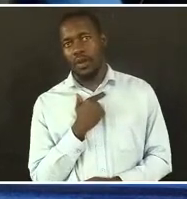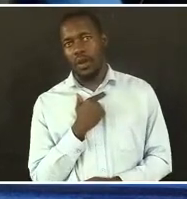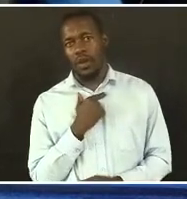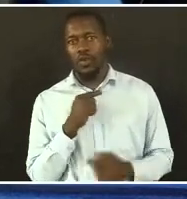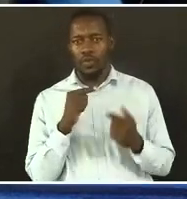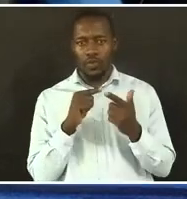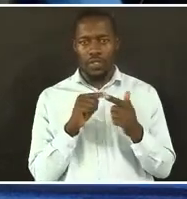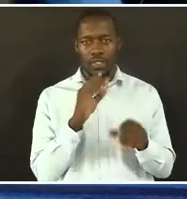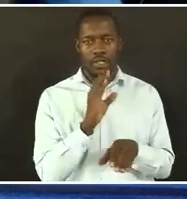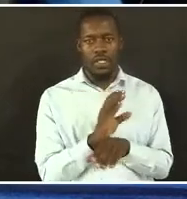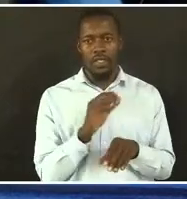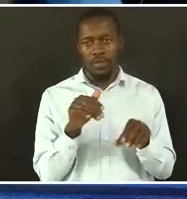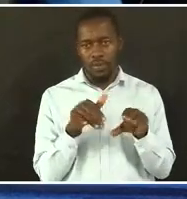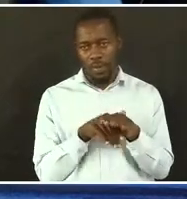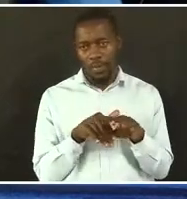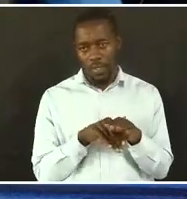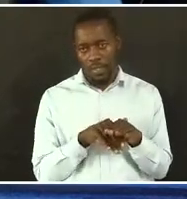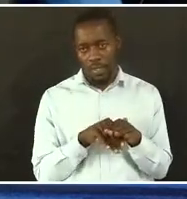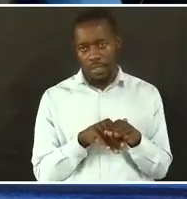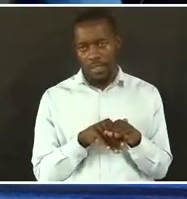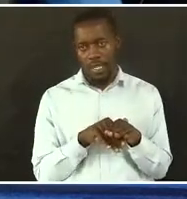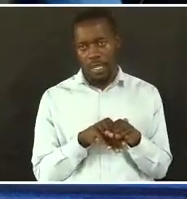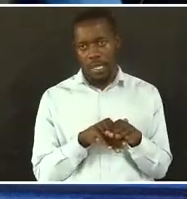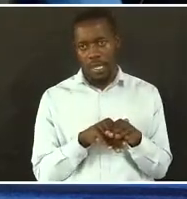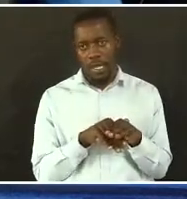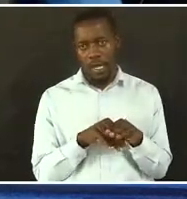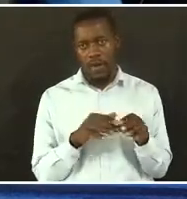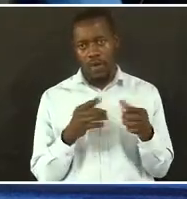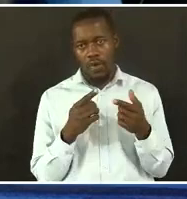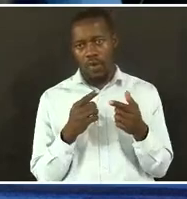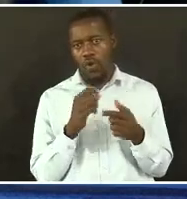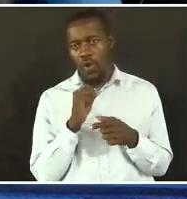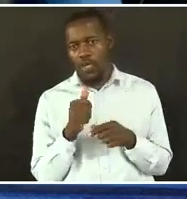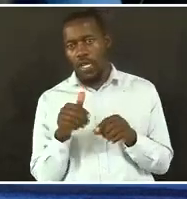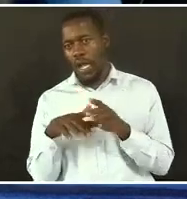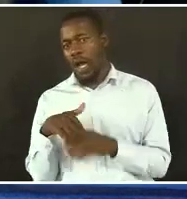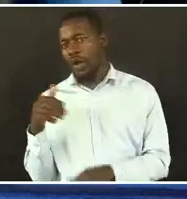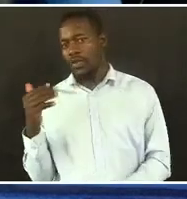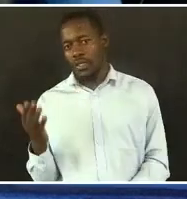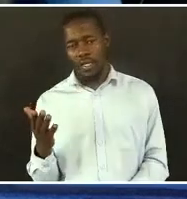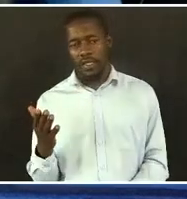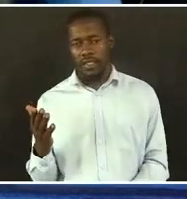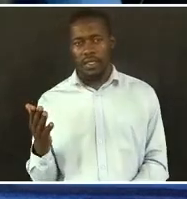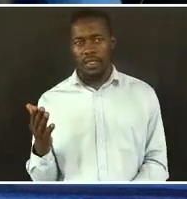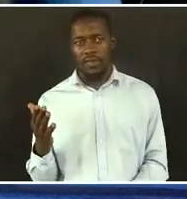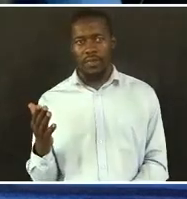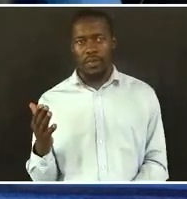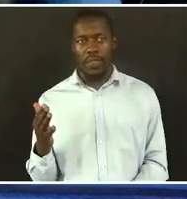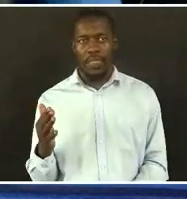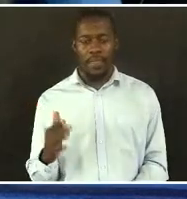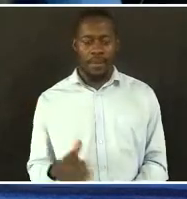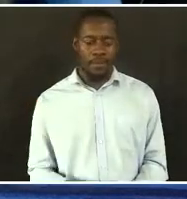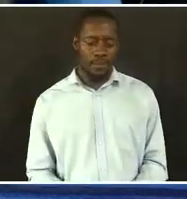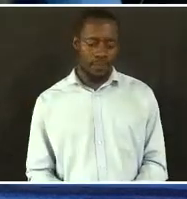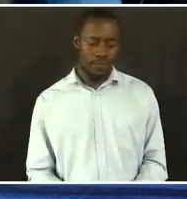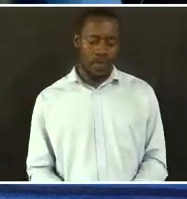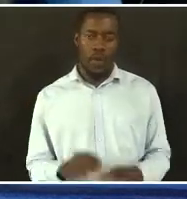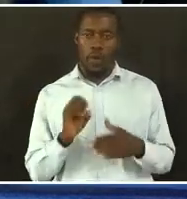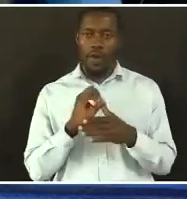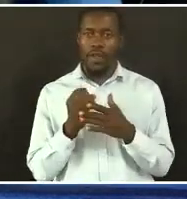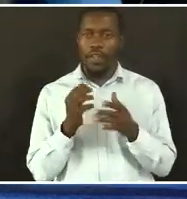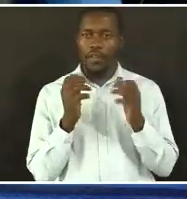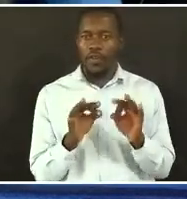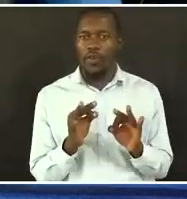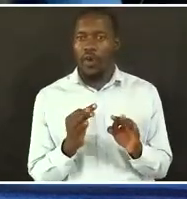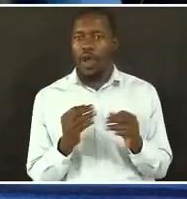to the members. And in any case, if you ask them that you have a neighbor who needs to be visited and